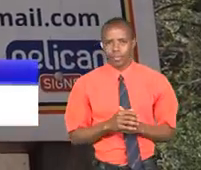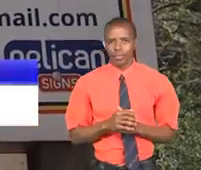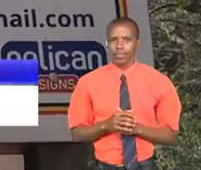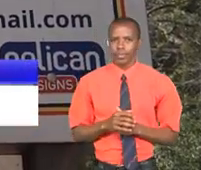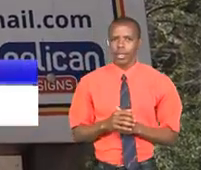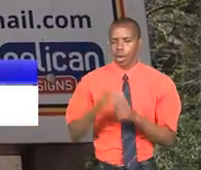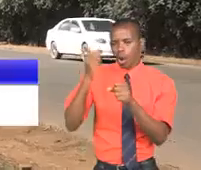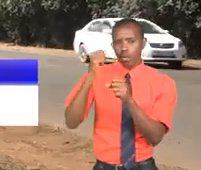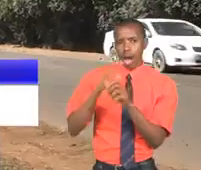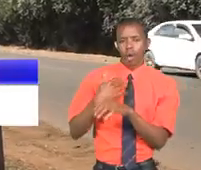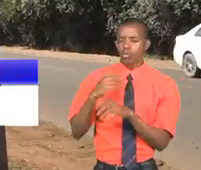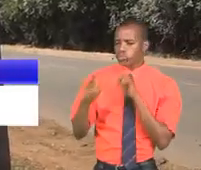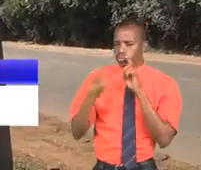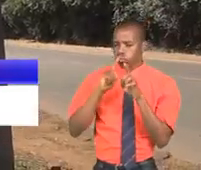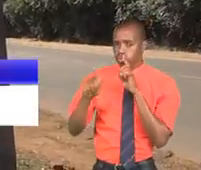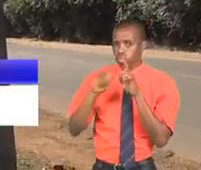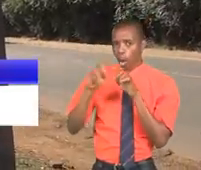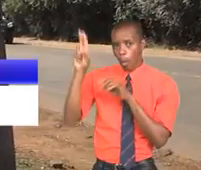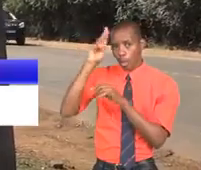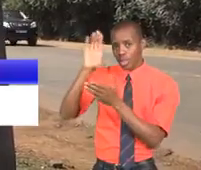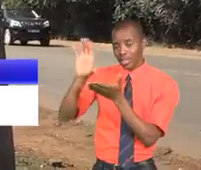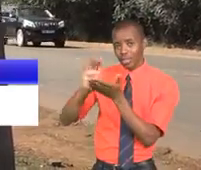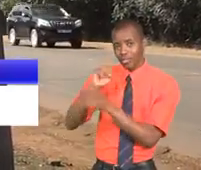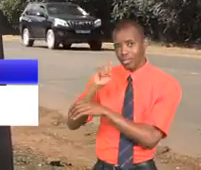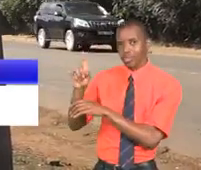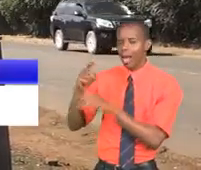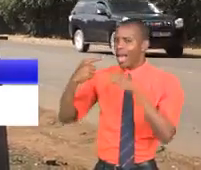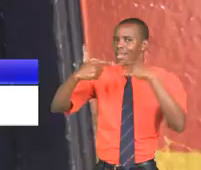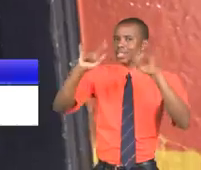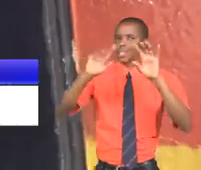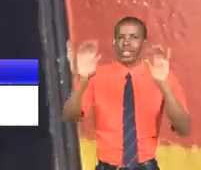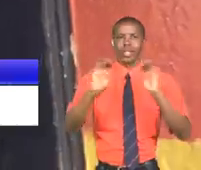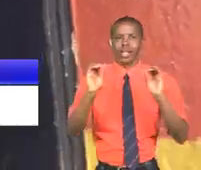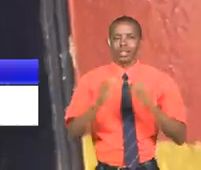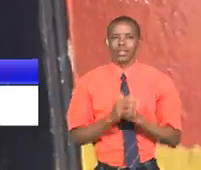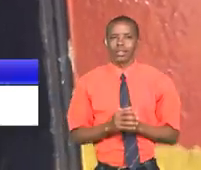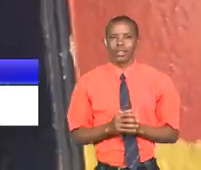Our efforts to talk to Mdhangari police station could not bear fruits.